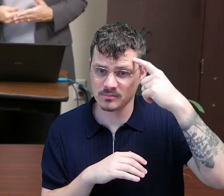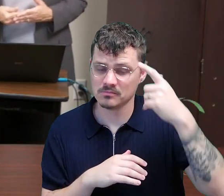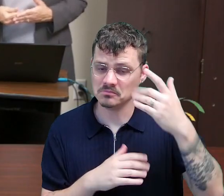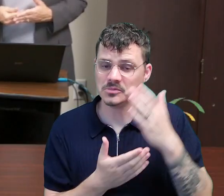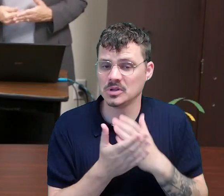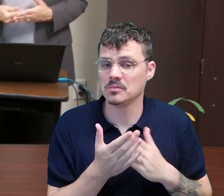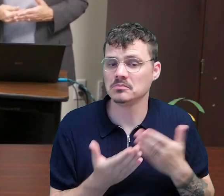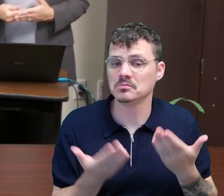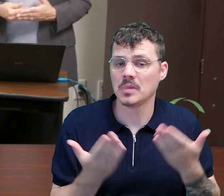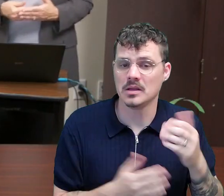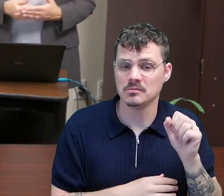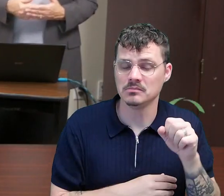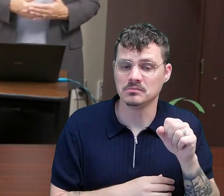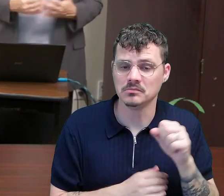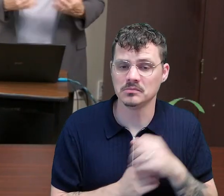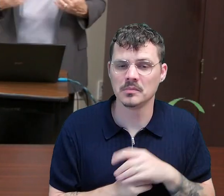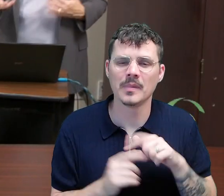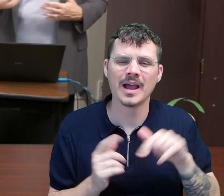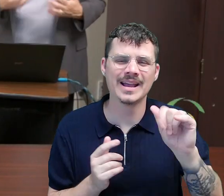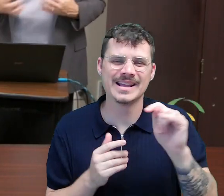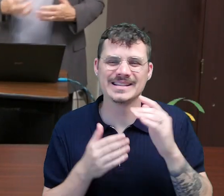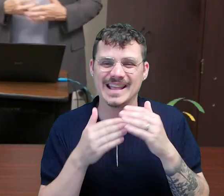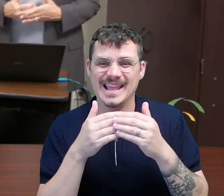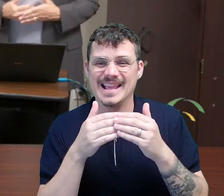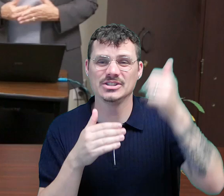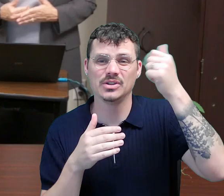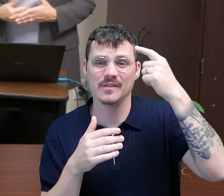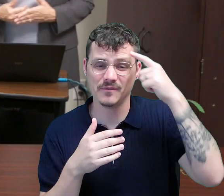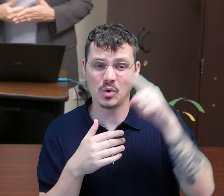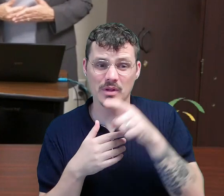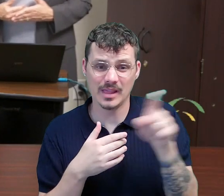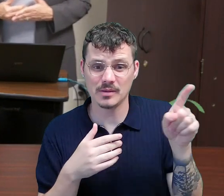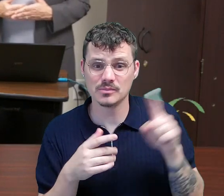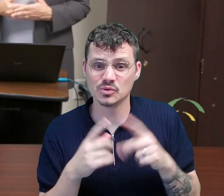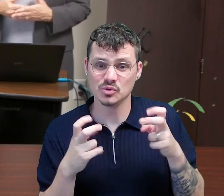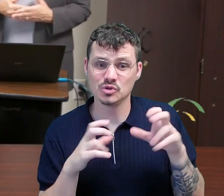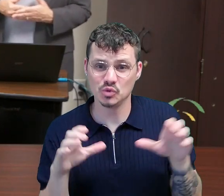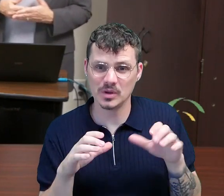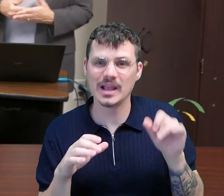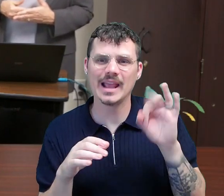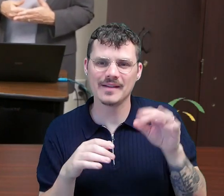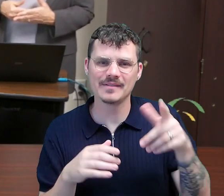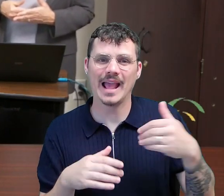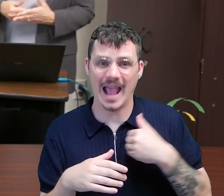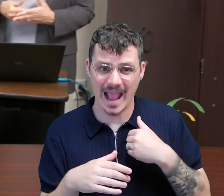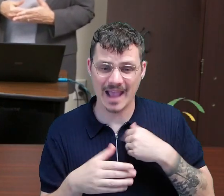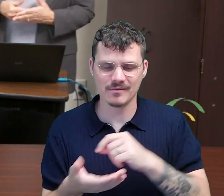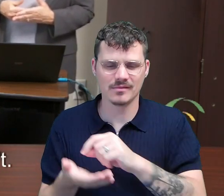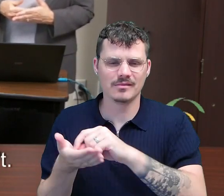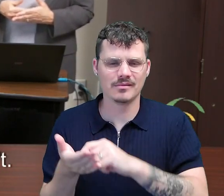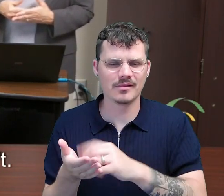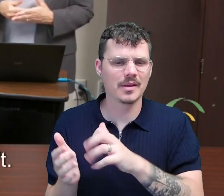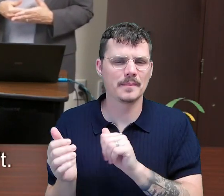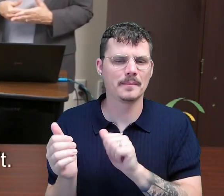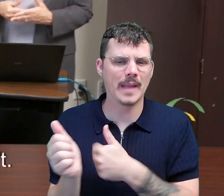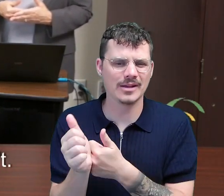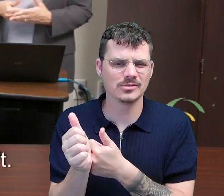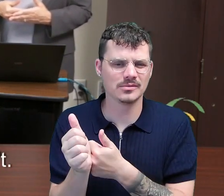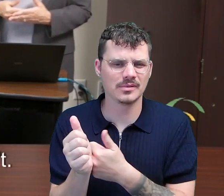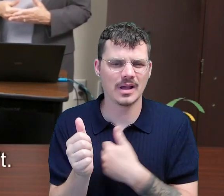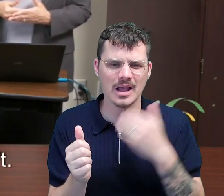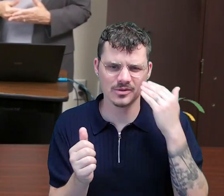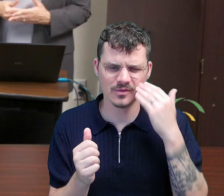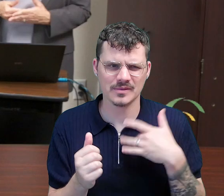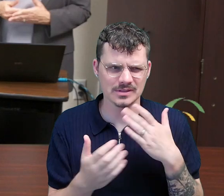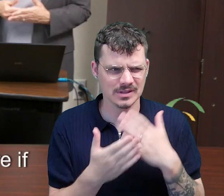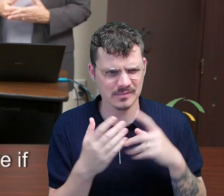may, but it's easier for them to do that if they also keep a backup, which sounds paradoxical